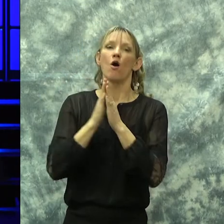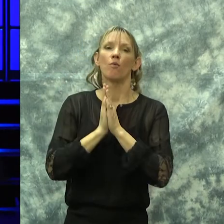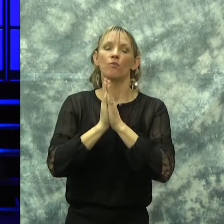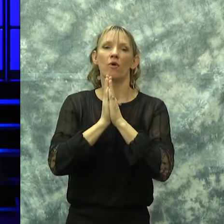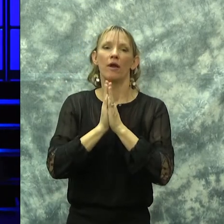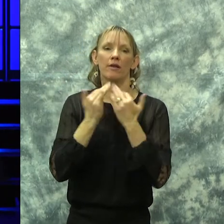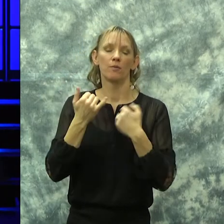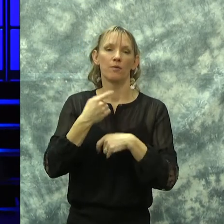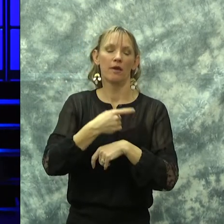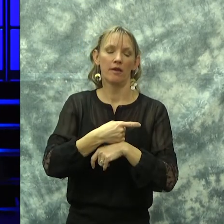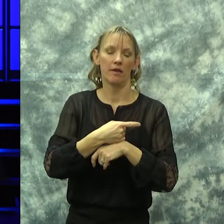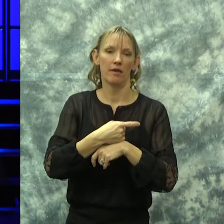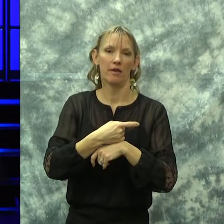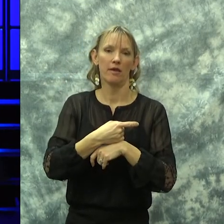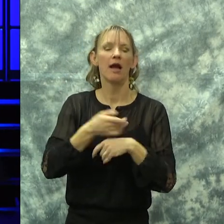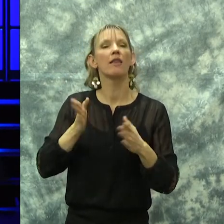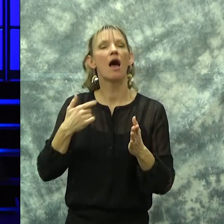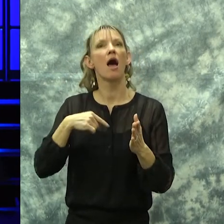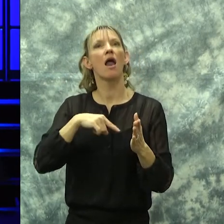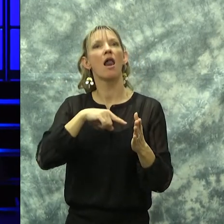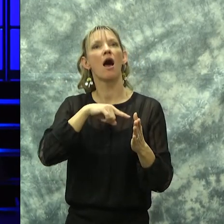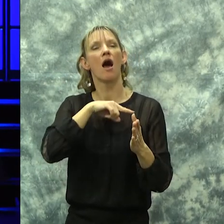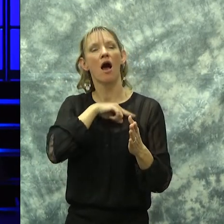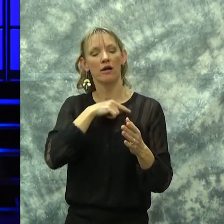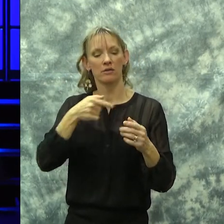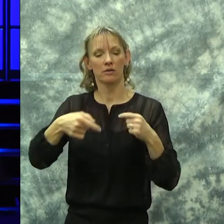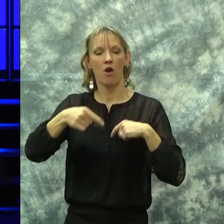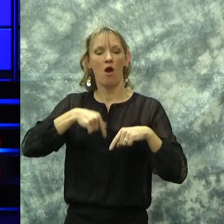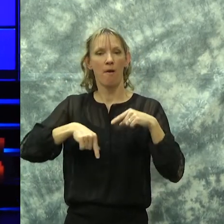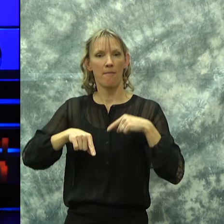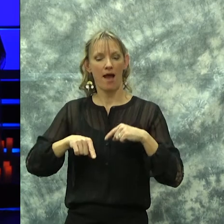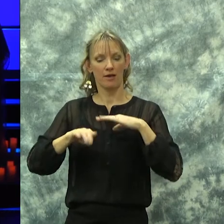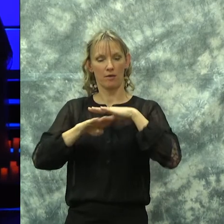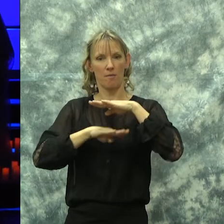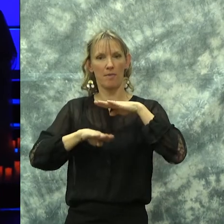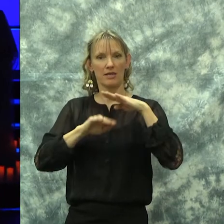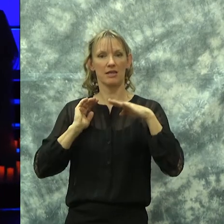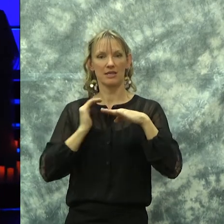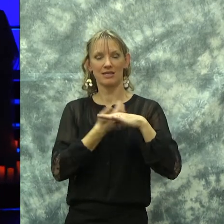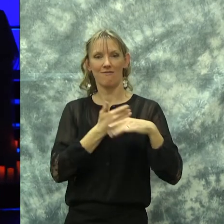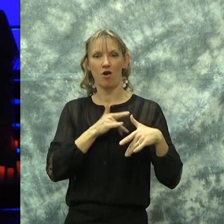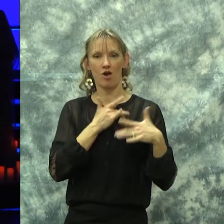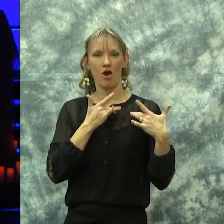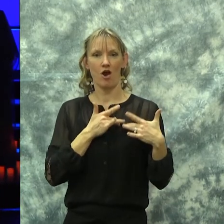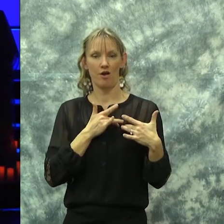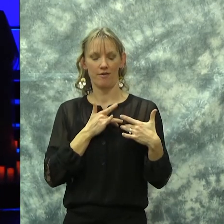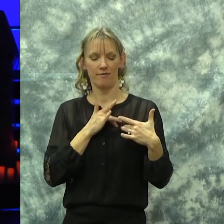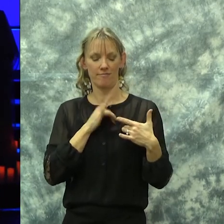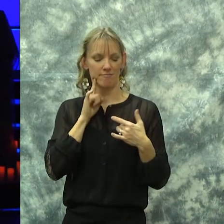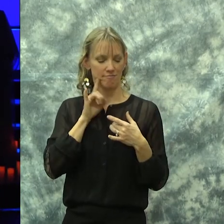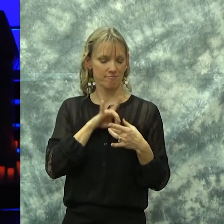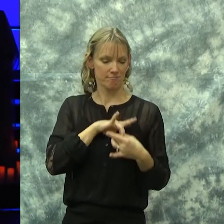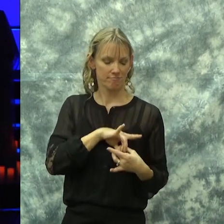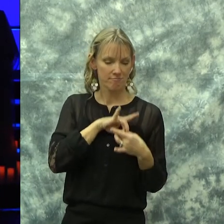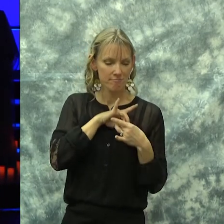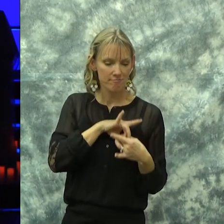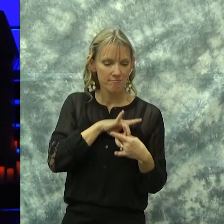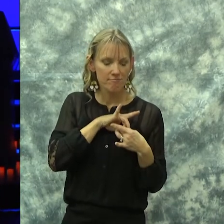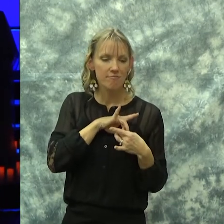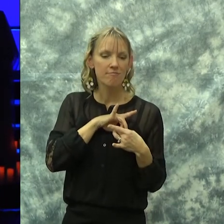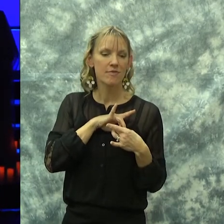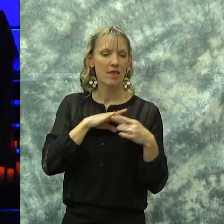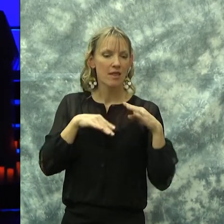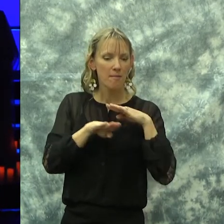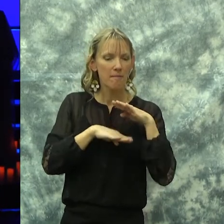today, let us move back to the very basics of our heart. The very basics of